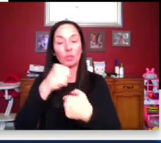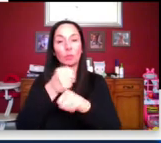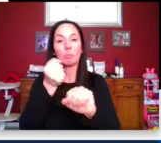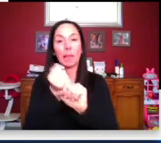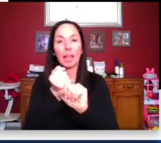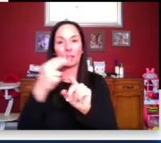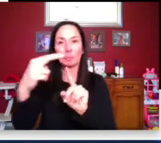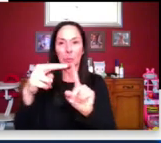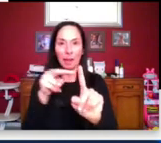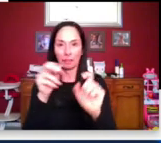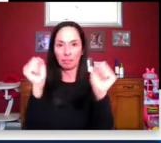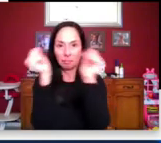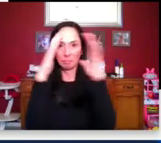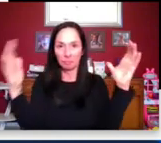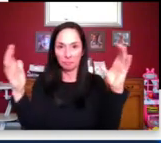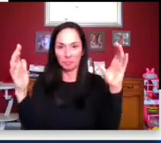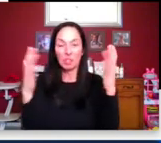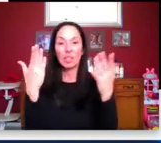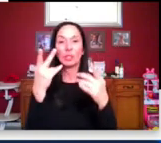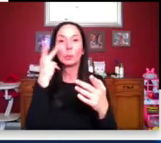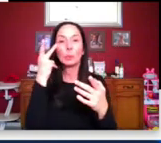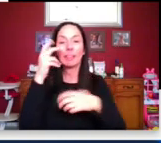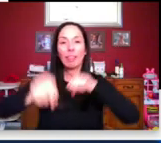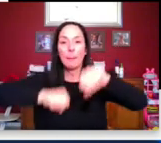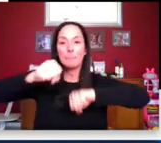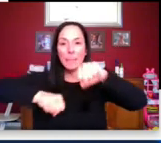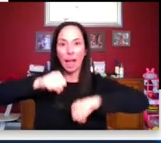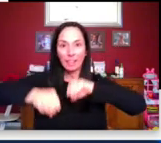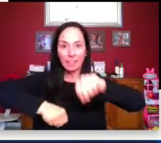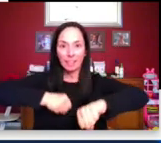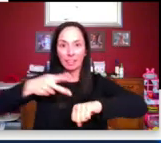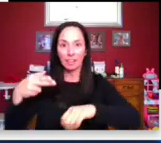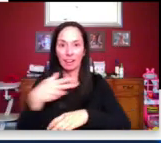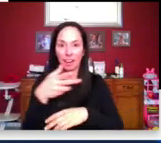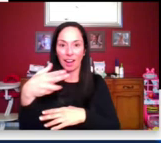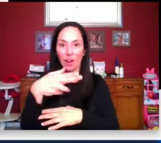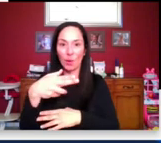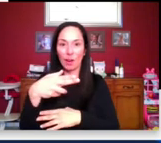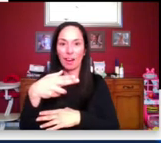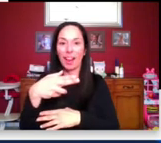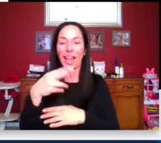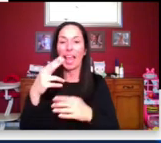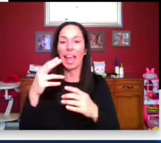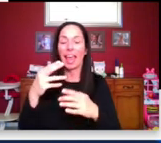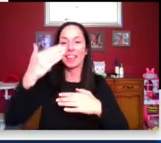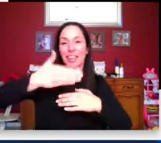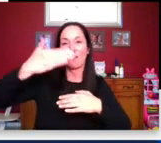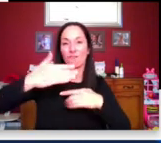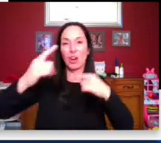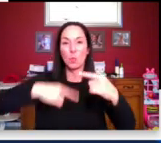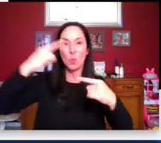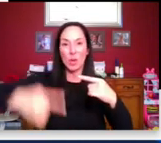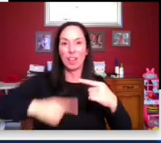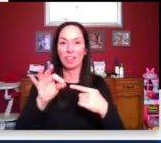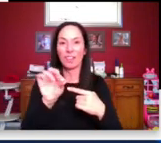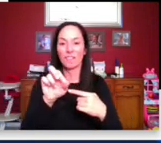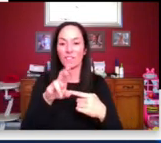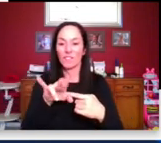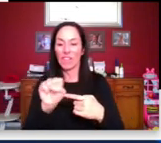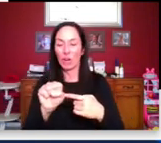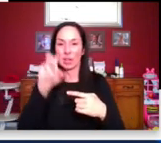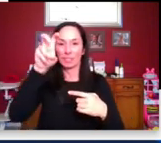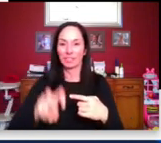perspective. So here you see the bicycle cut out, and on the front wheel is a Ferris wheel that he has lined up to